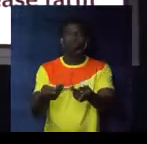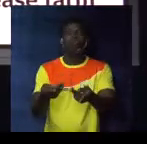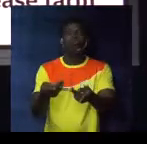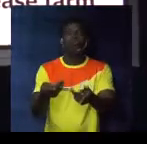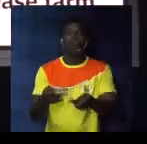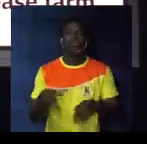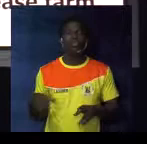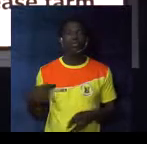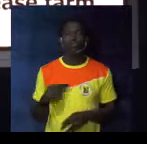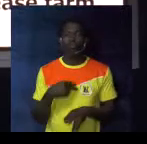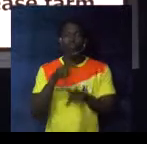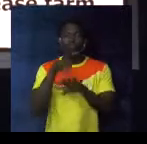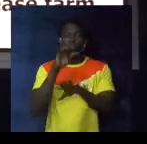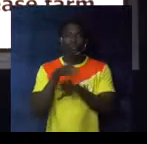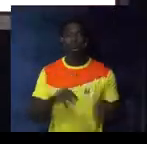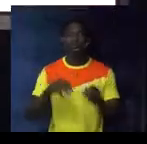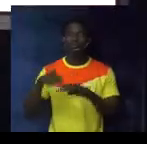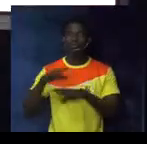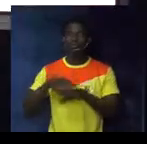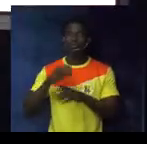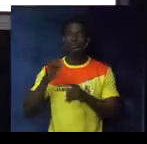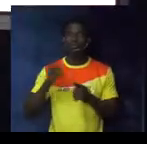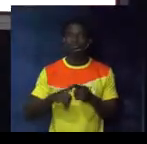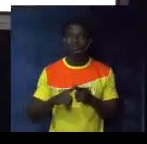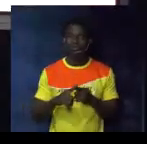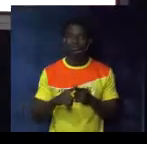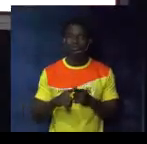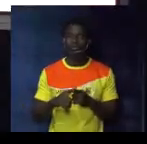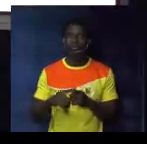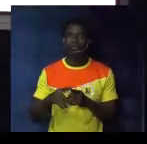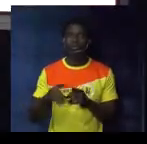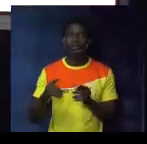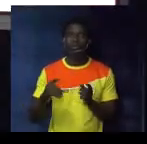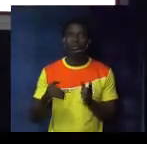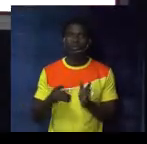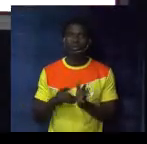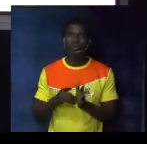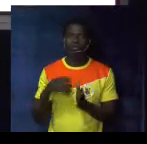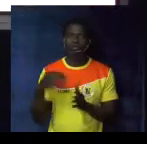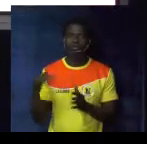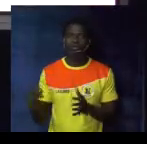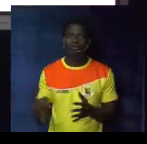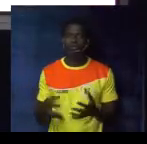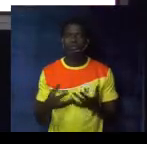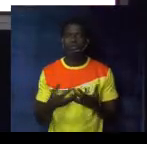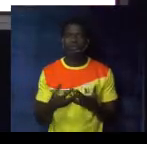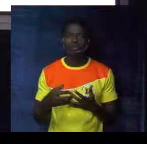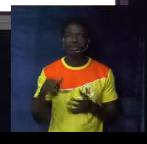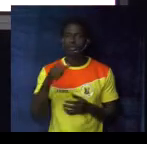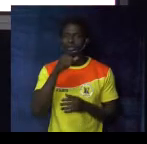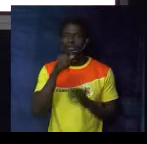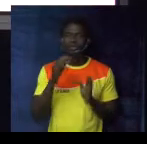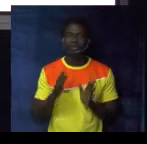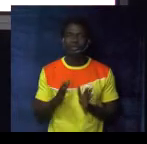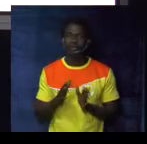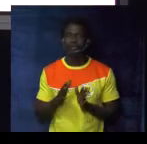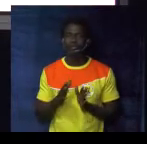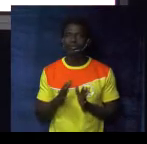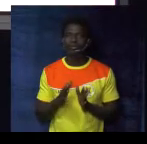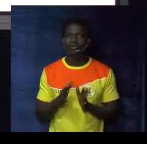increase produce. Moving on to advantages of mechanized